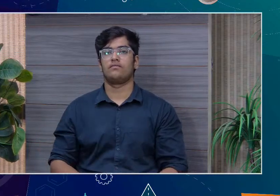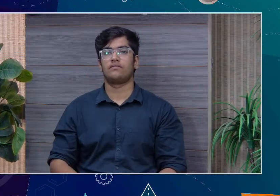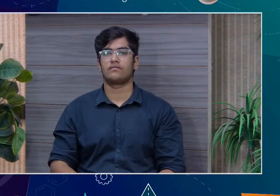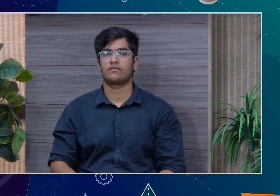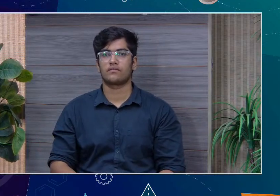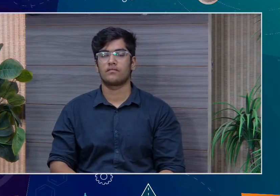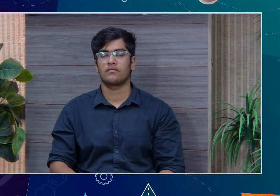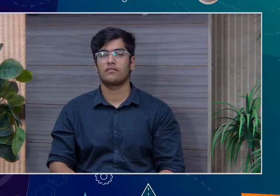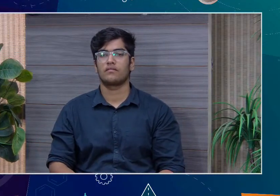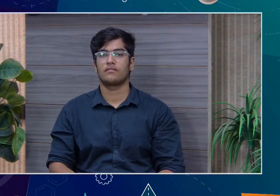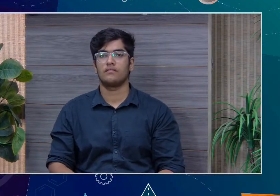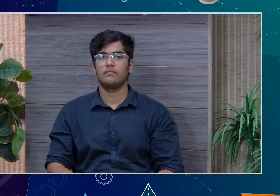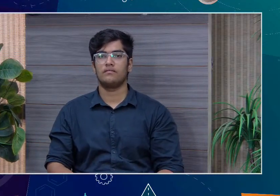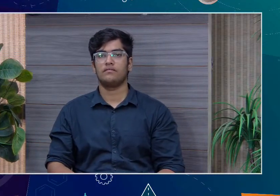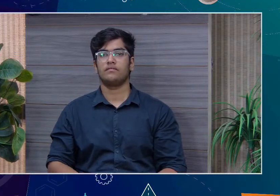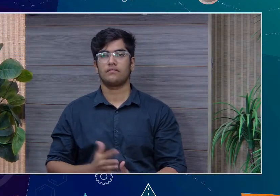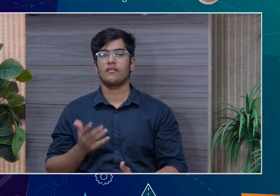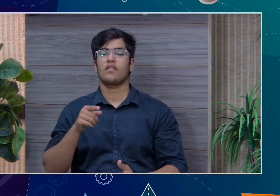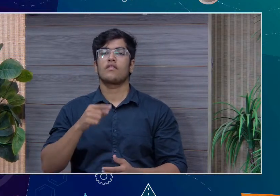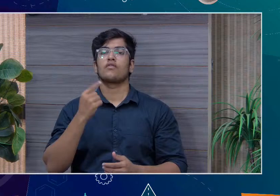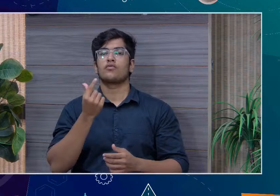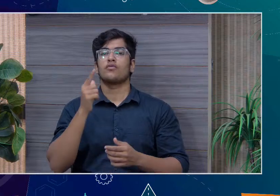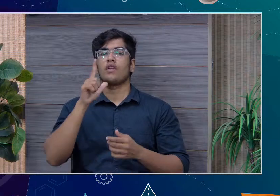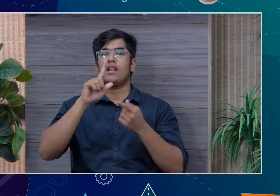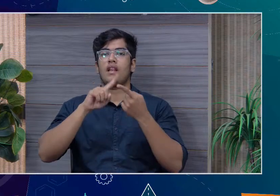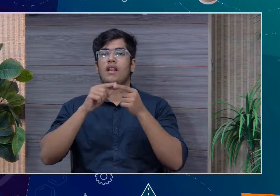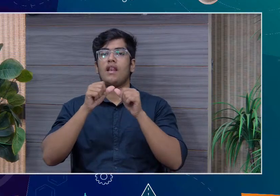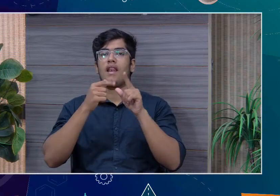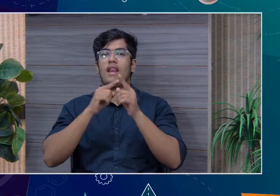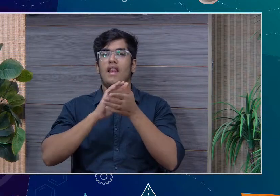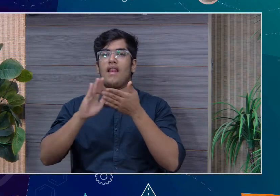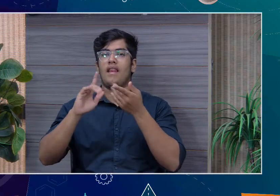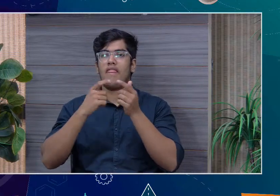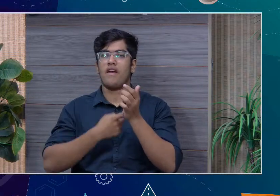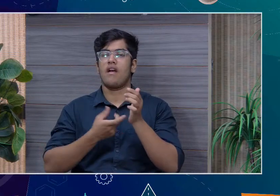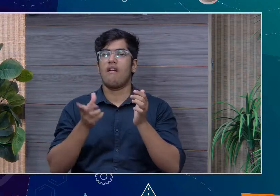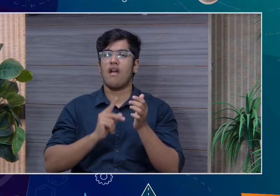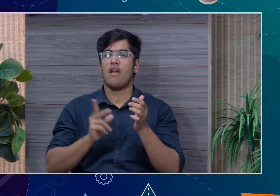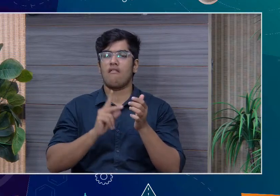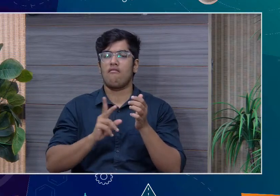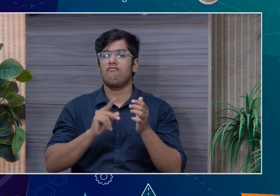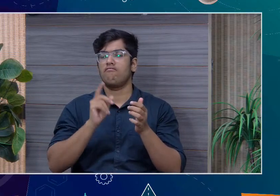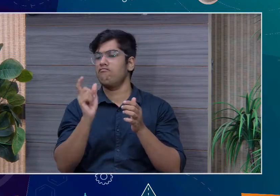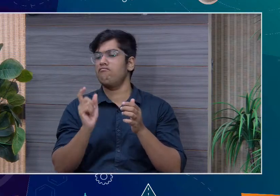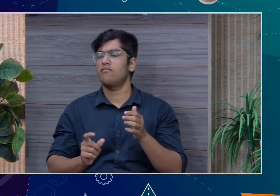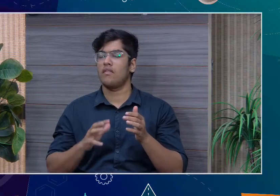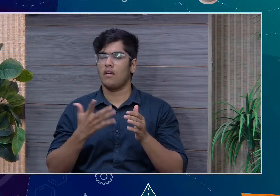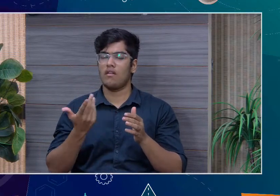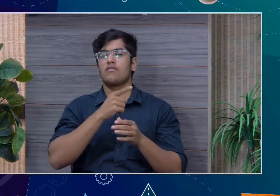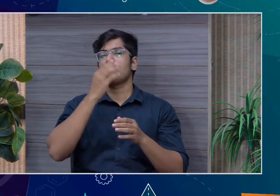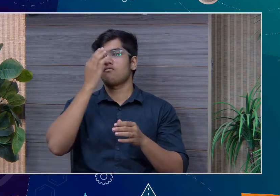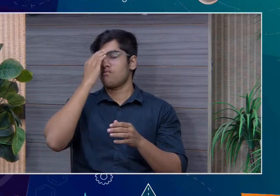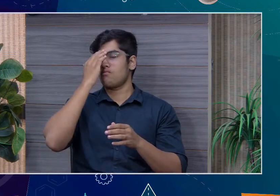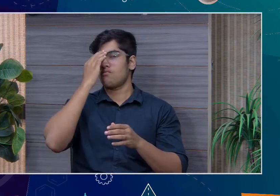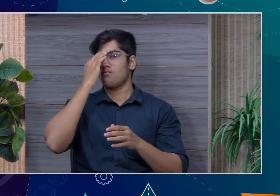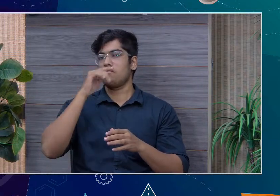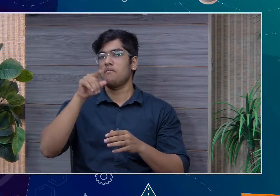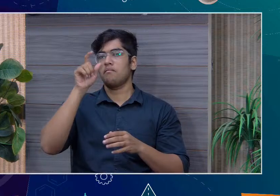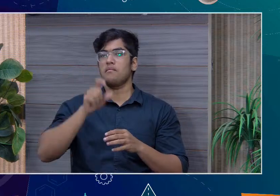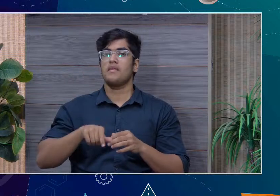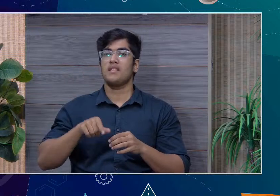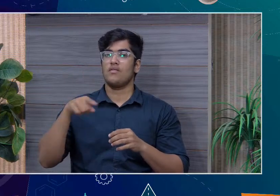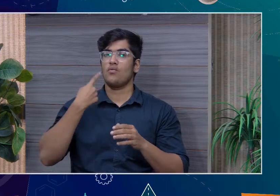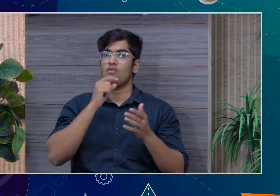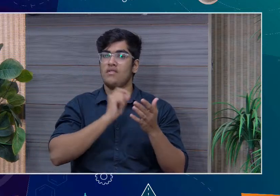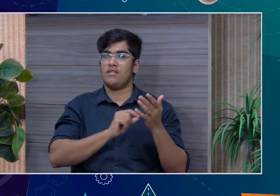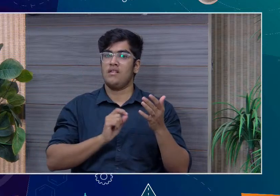why there is usage of the word leather again and again. Right. And the author was also very particular about good